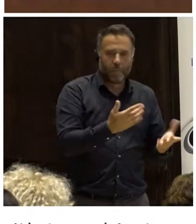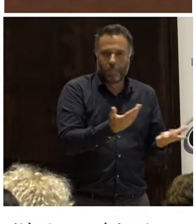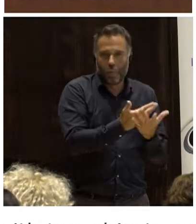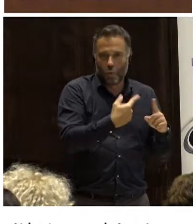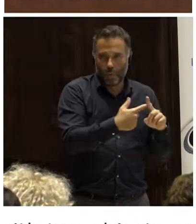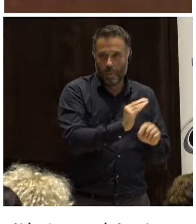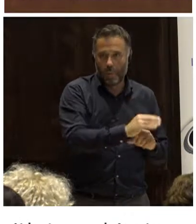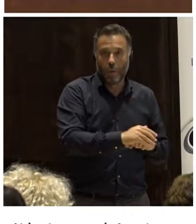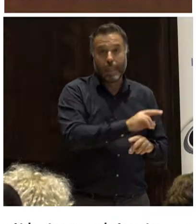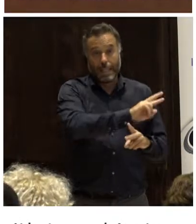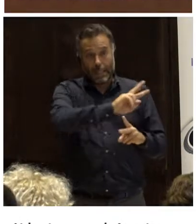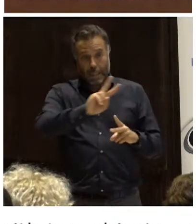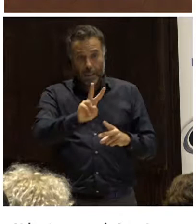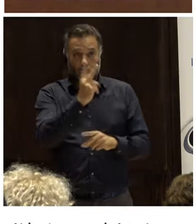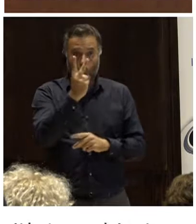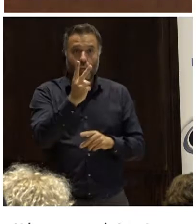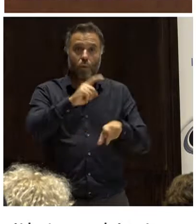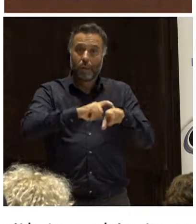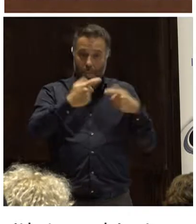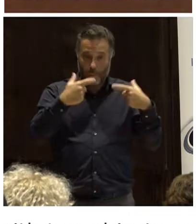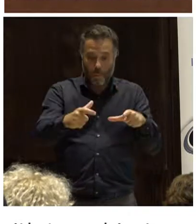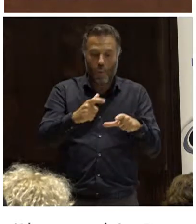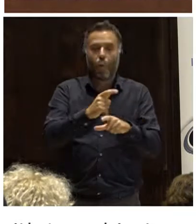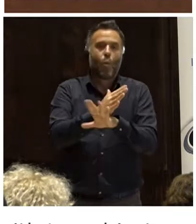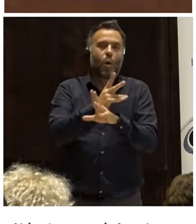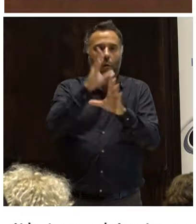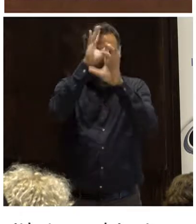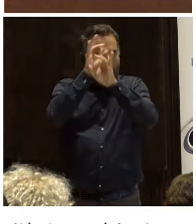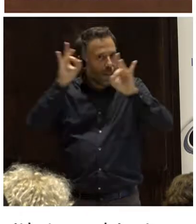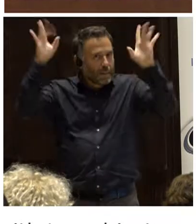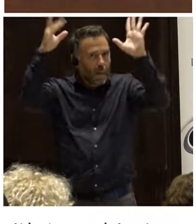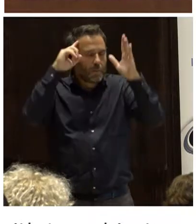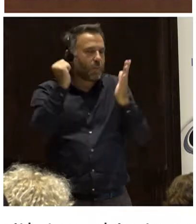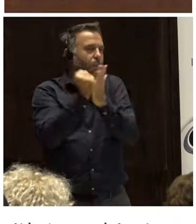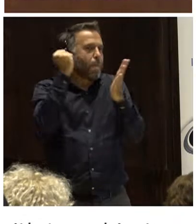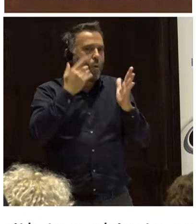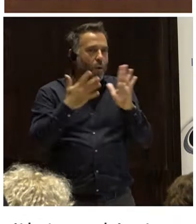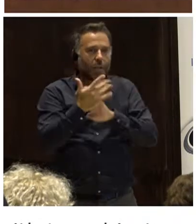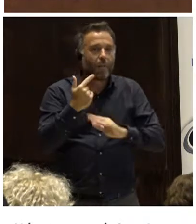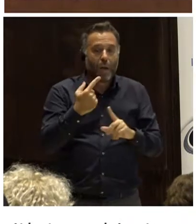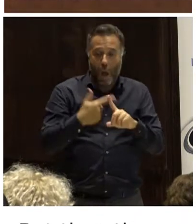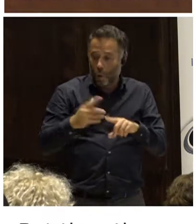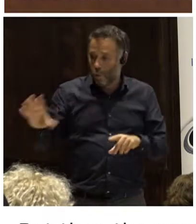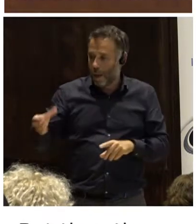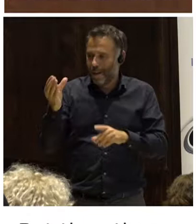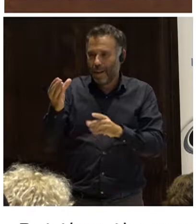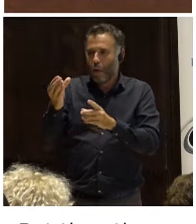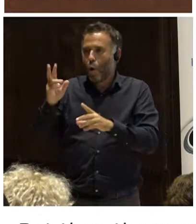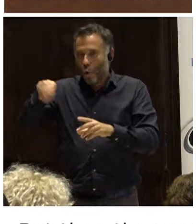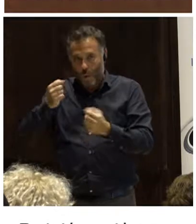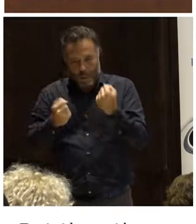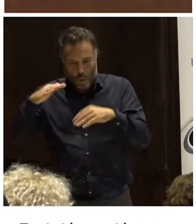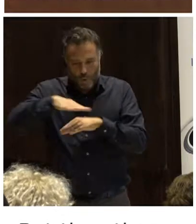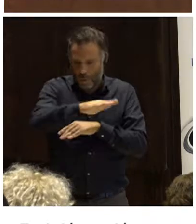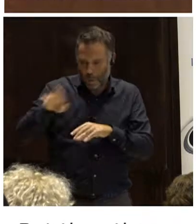play, when the children use things as they were different things. This is more